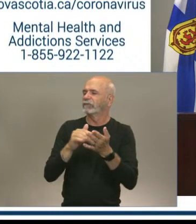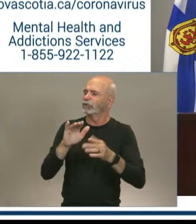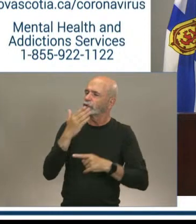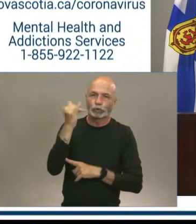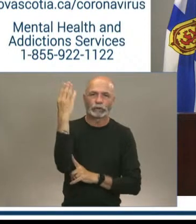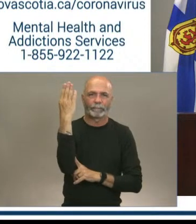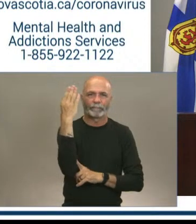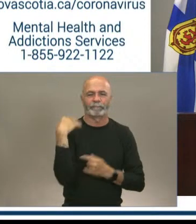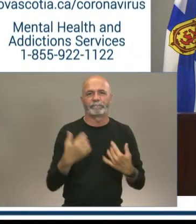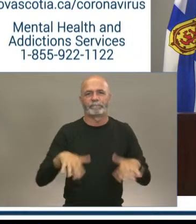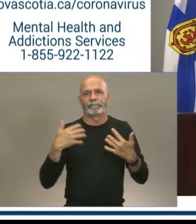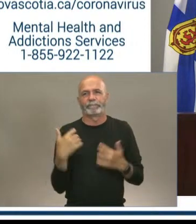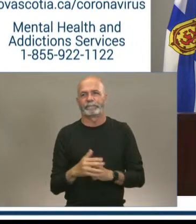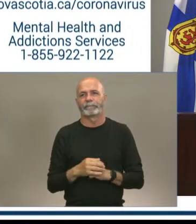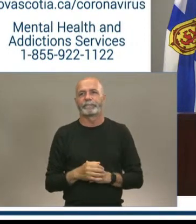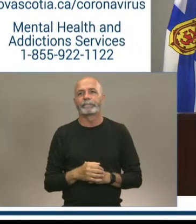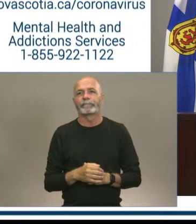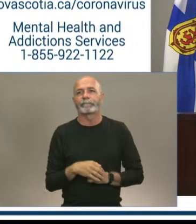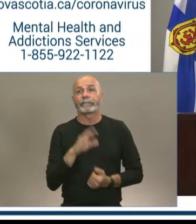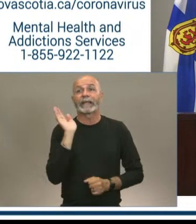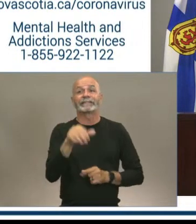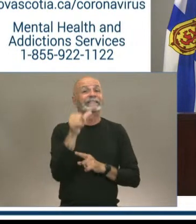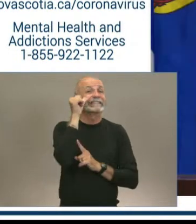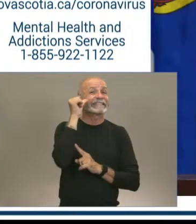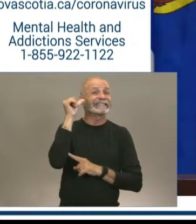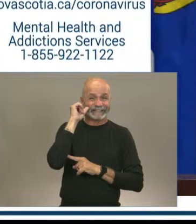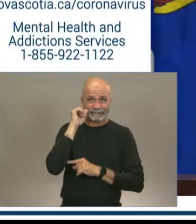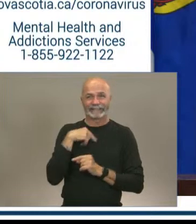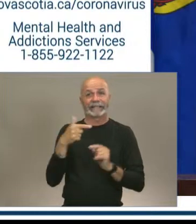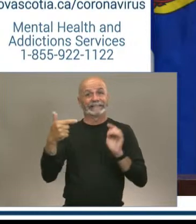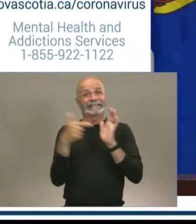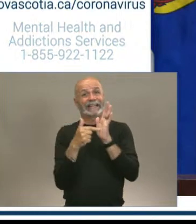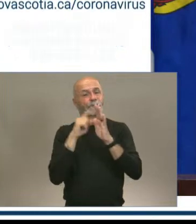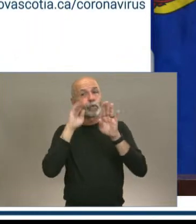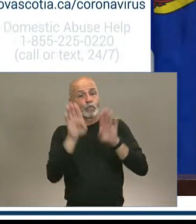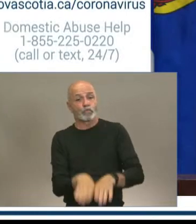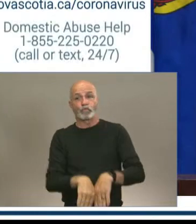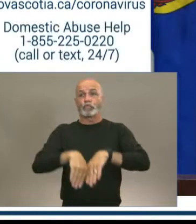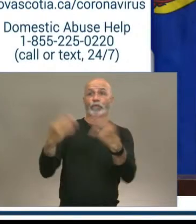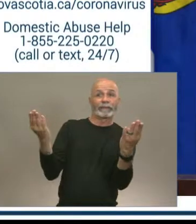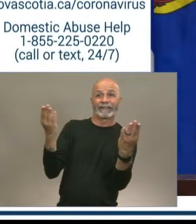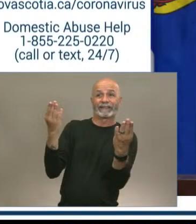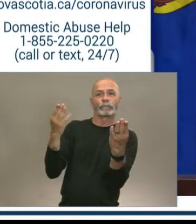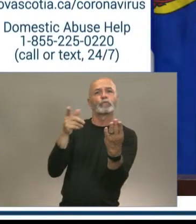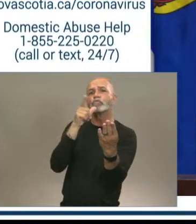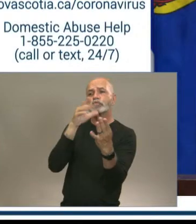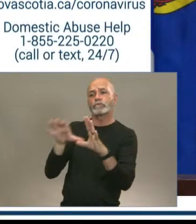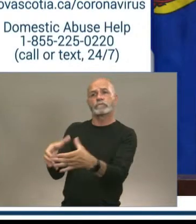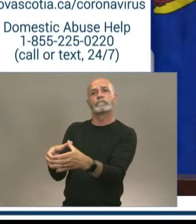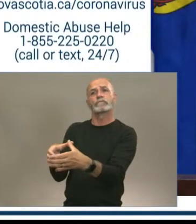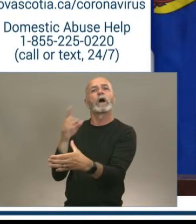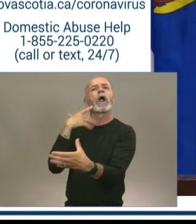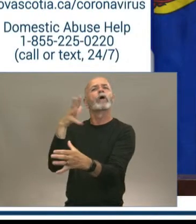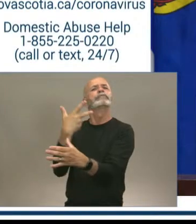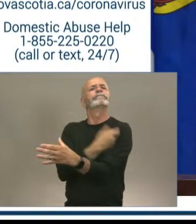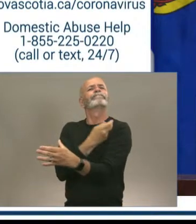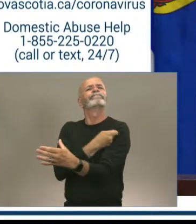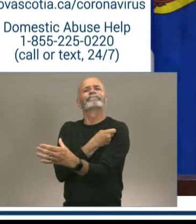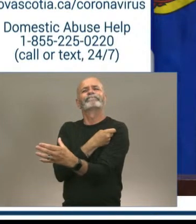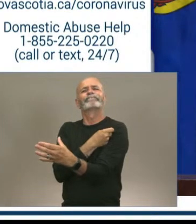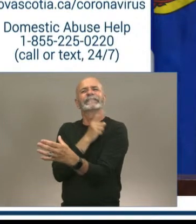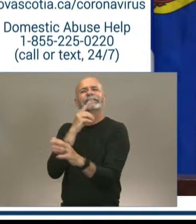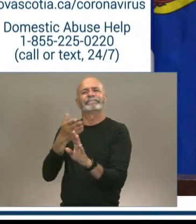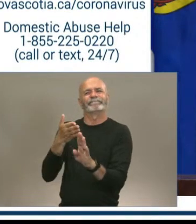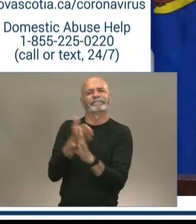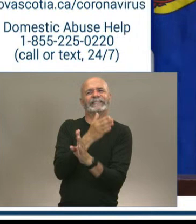So yesterday we opened up second dose appointments for those Nova Scotians that were vaccinated on or before May 30th. So